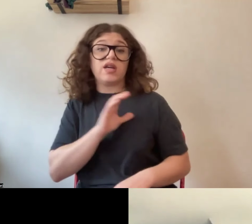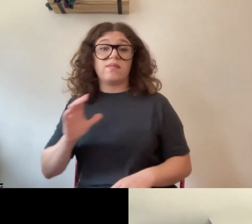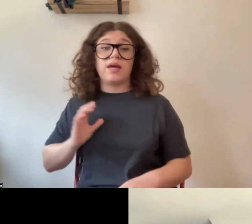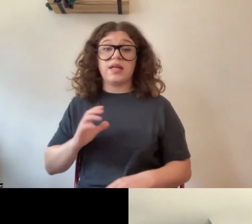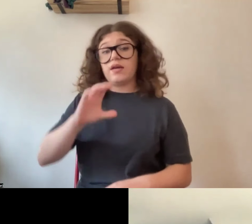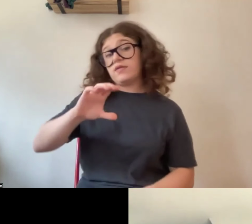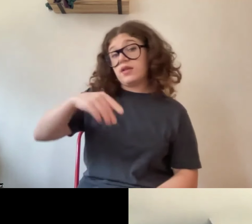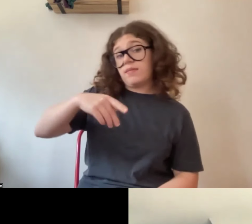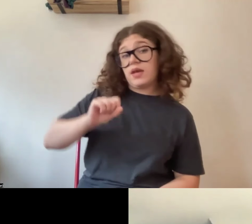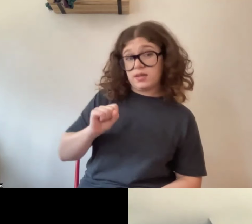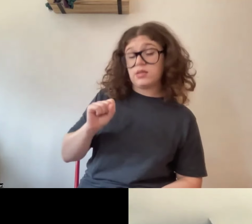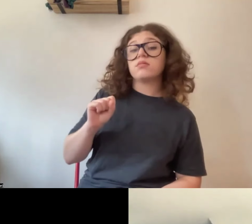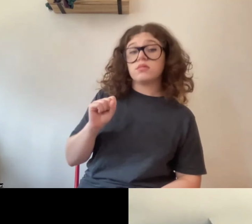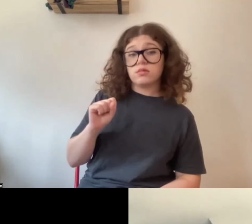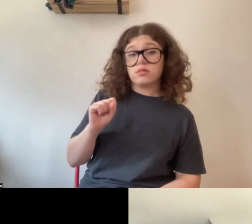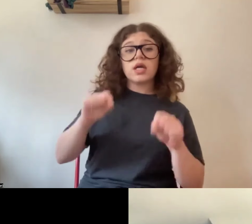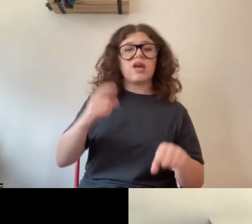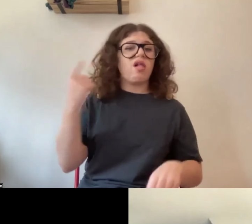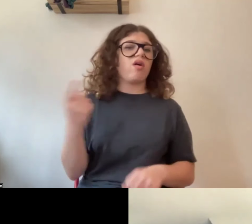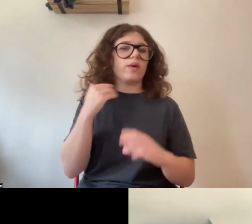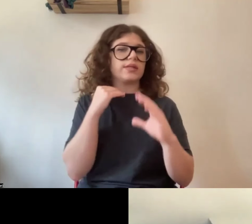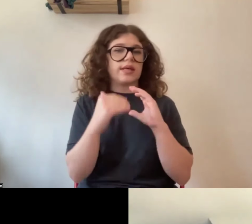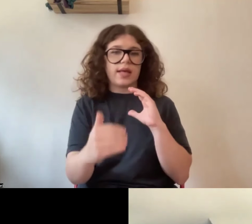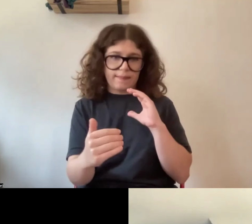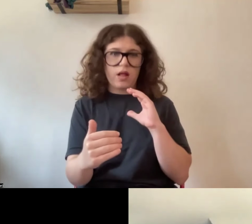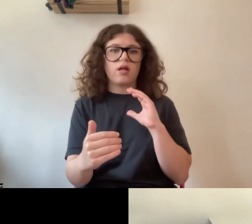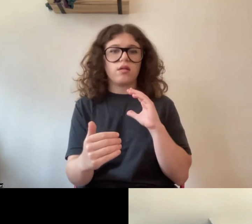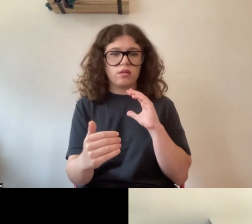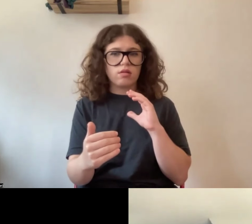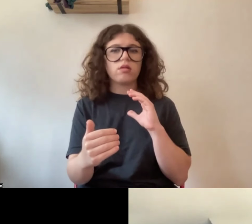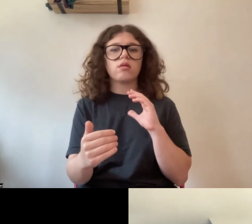You can always email the